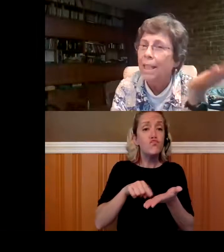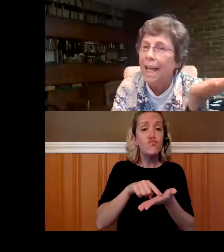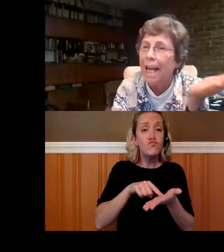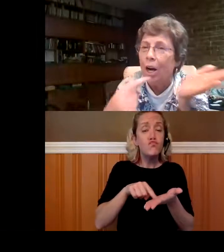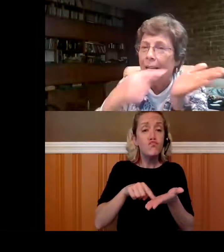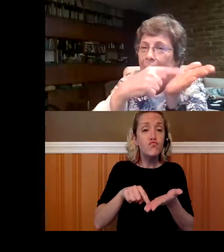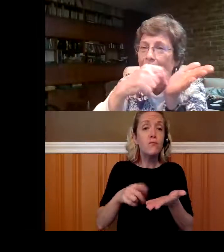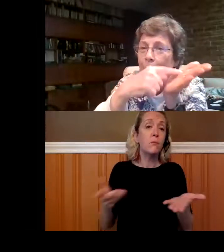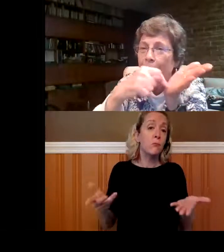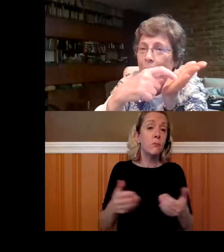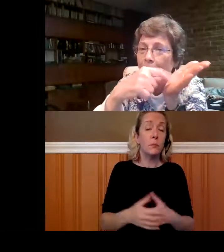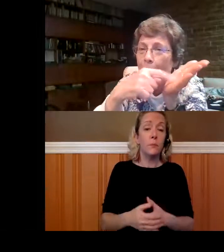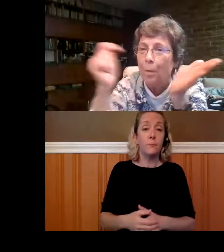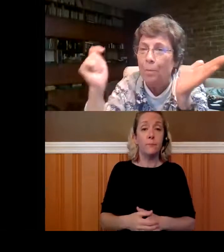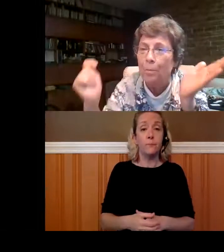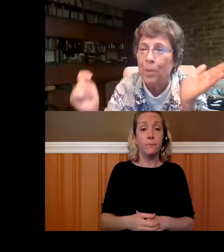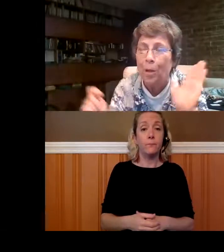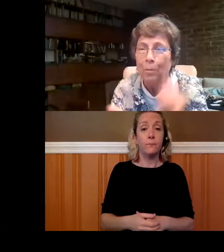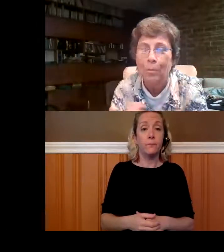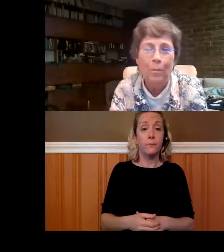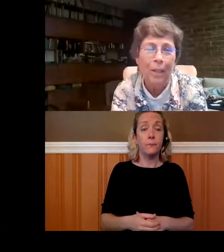palm. So very effective.